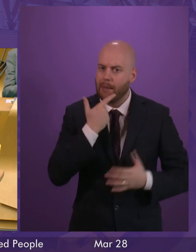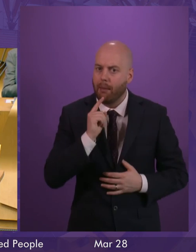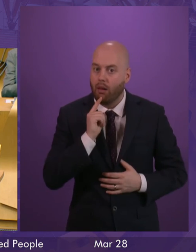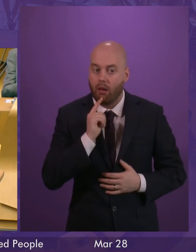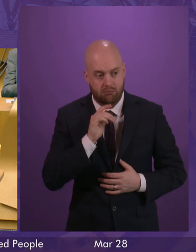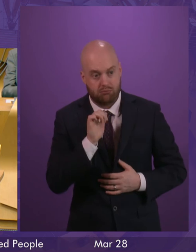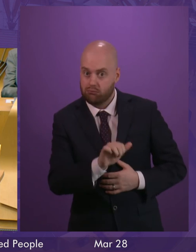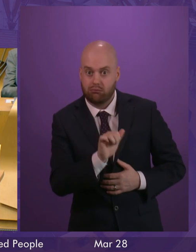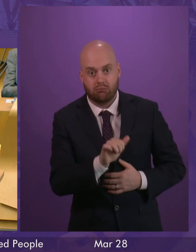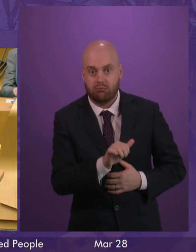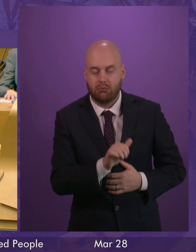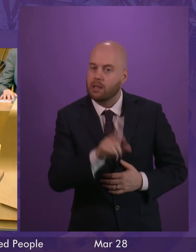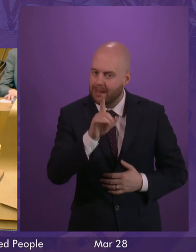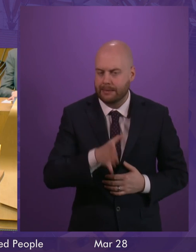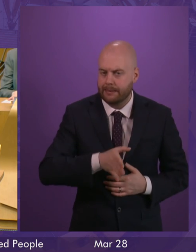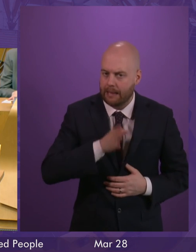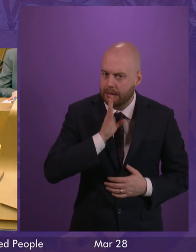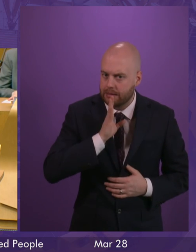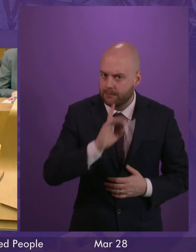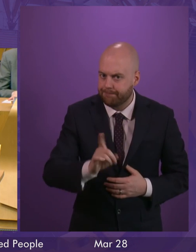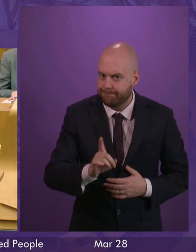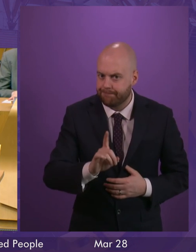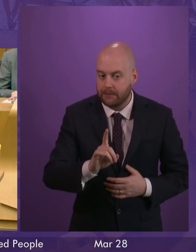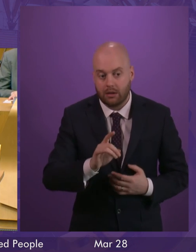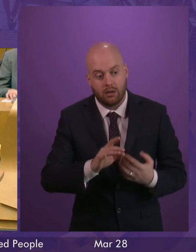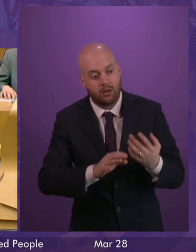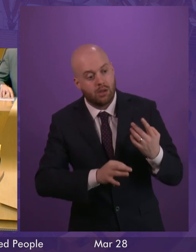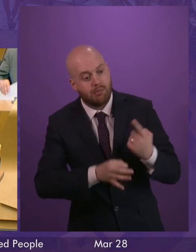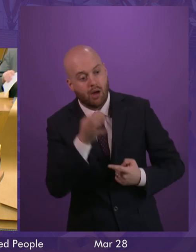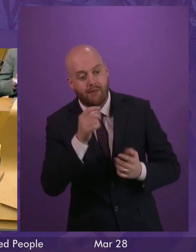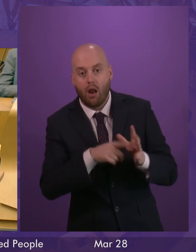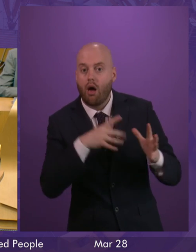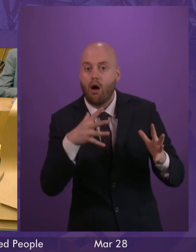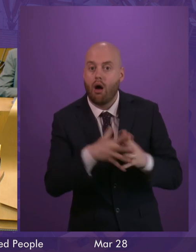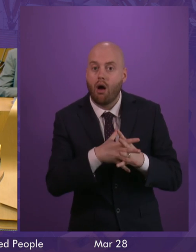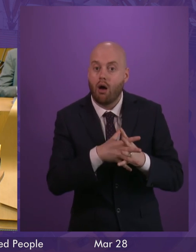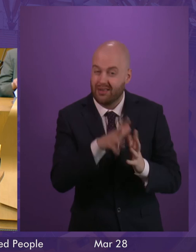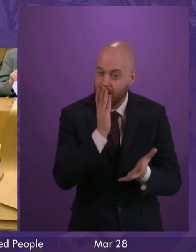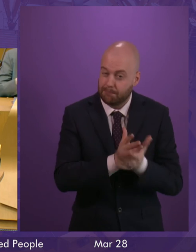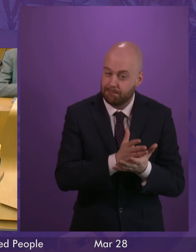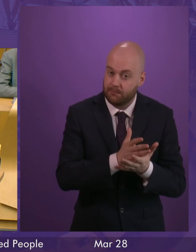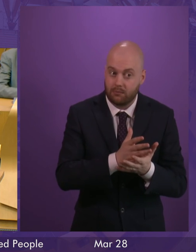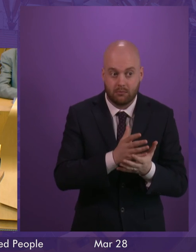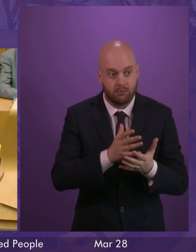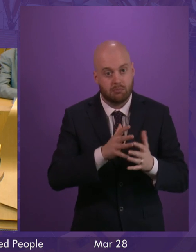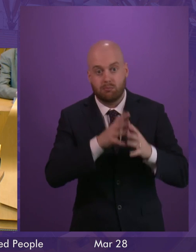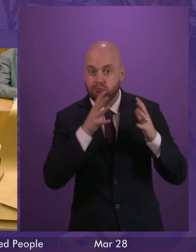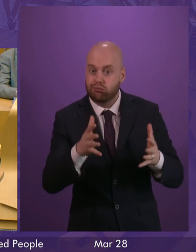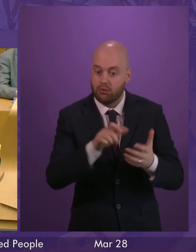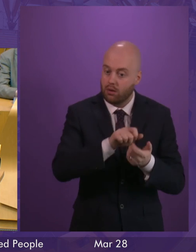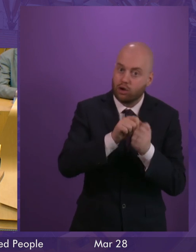case. But what we sadly see is that the improvements to the law have not led to substantial enough improvements